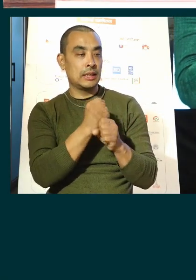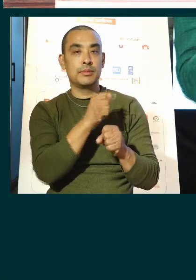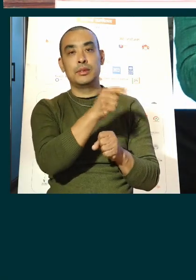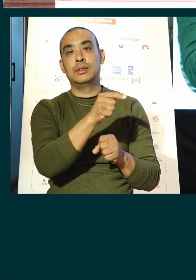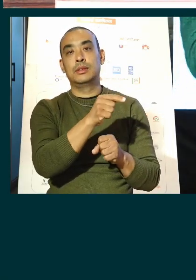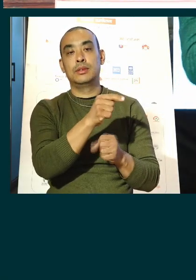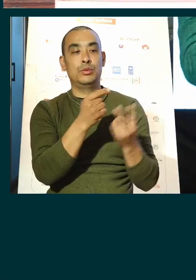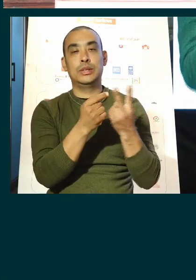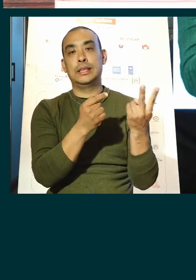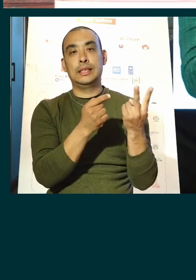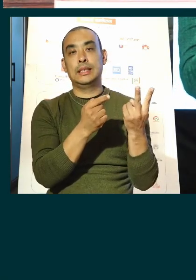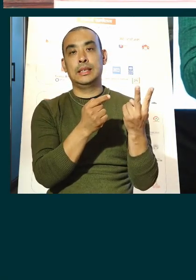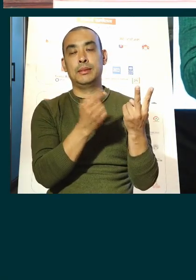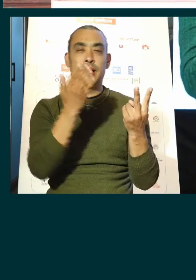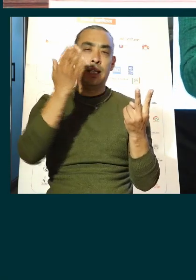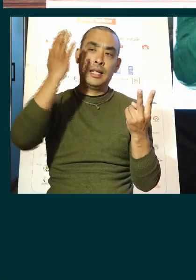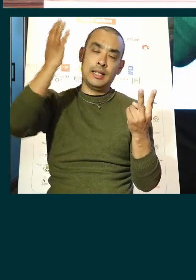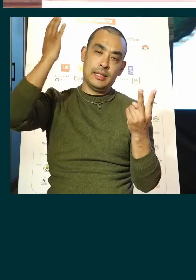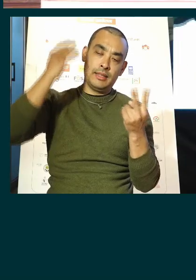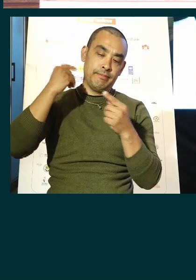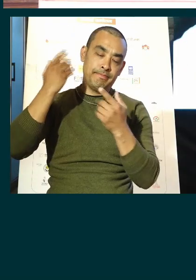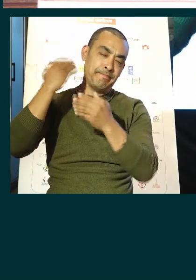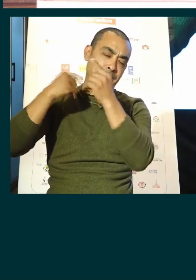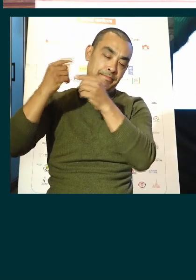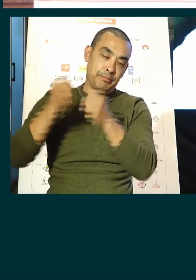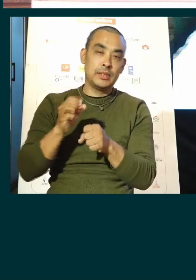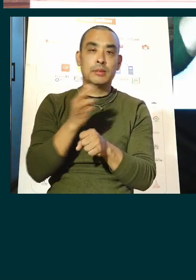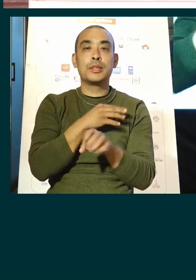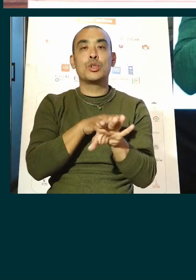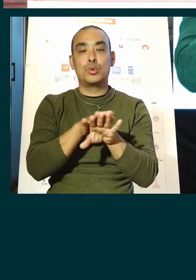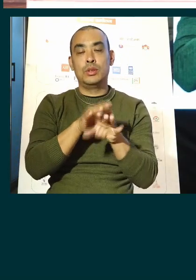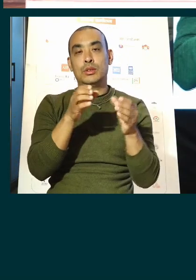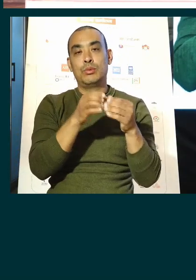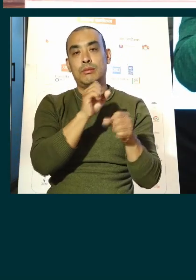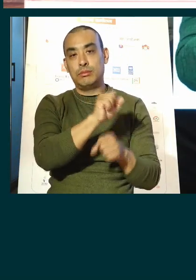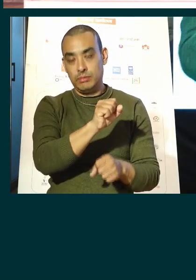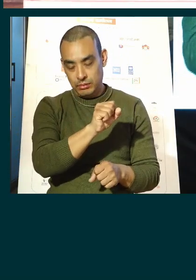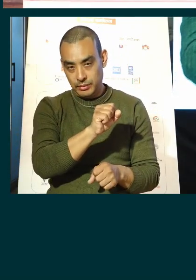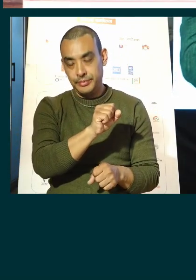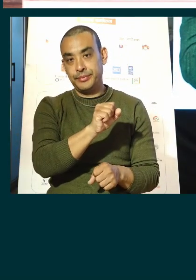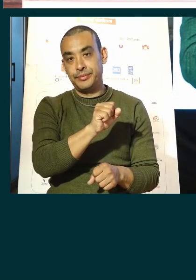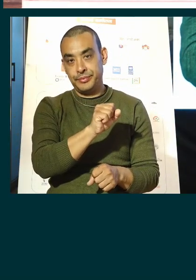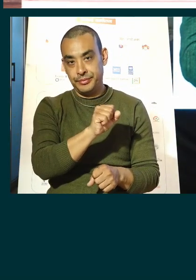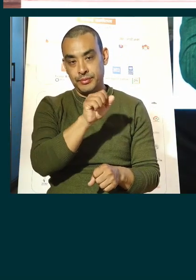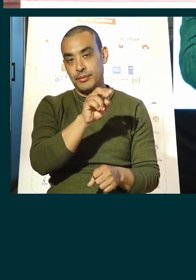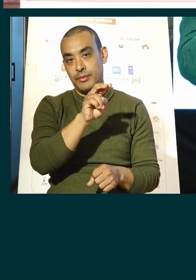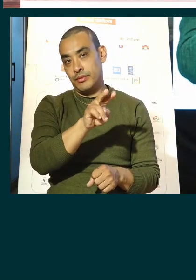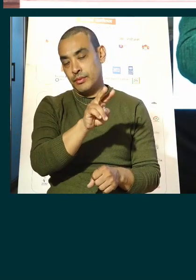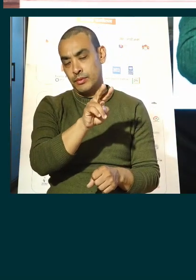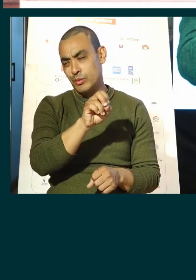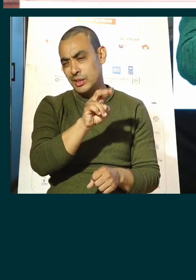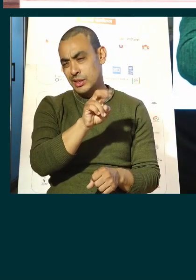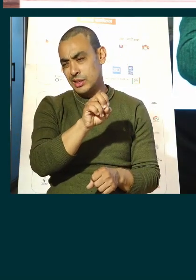is predominated by the tribal population. Almost 70% of the population is tribal, and 25, almost